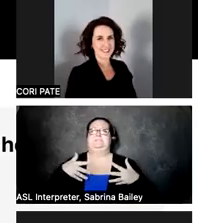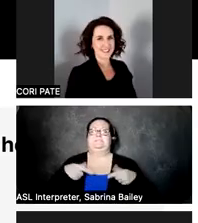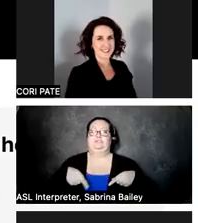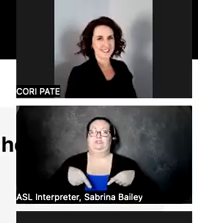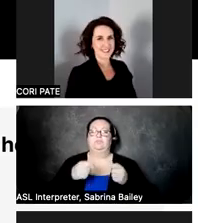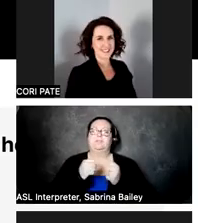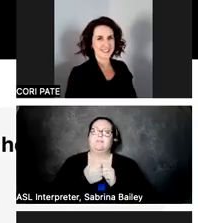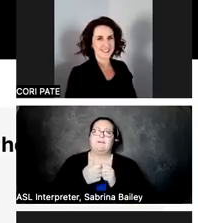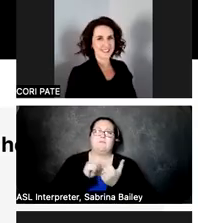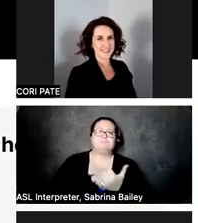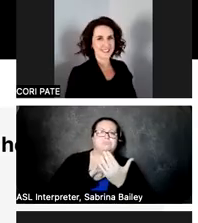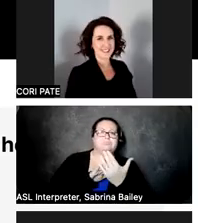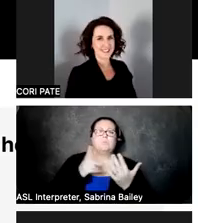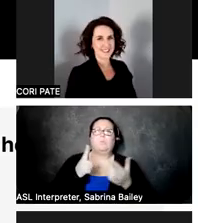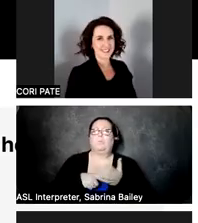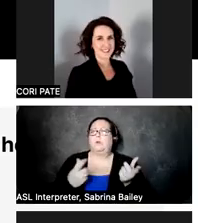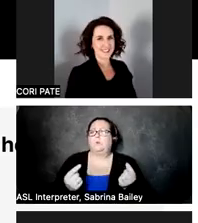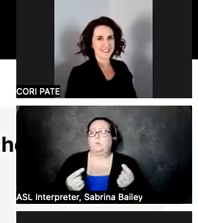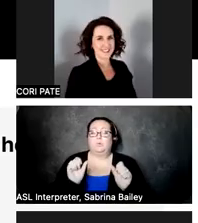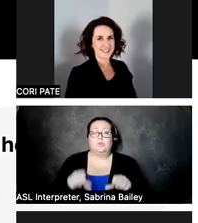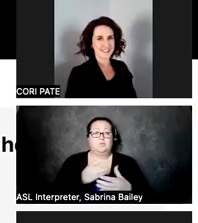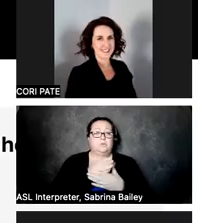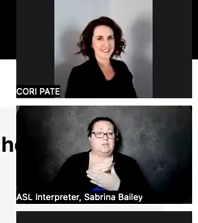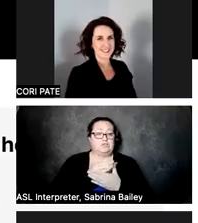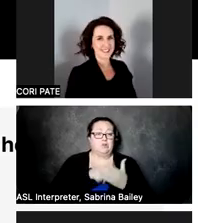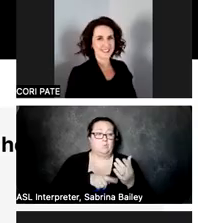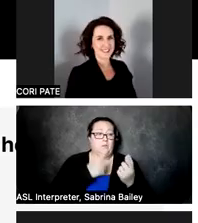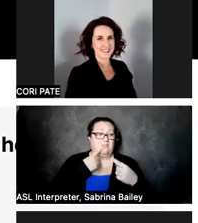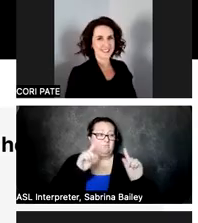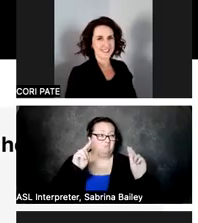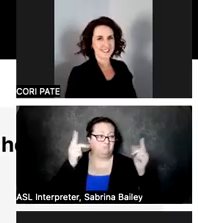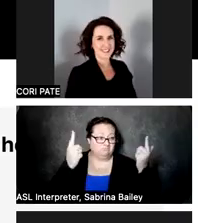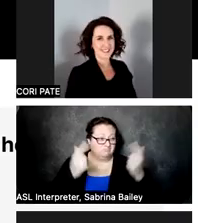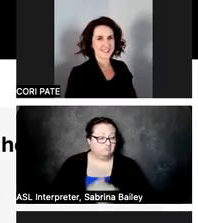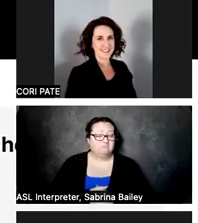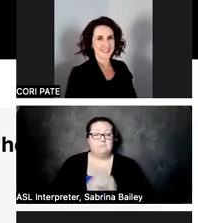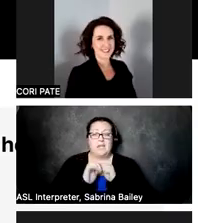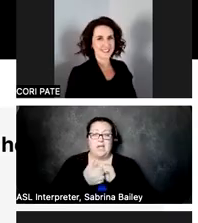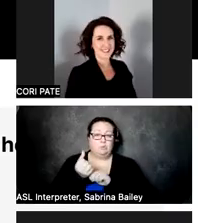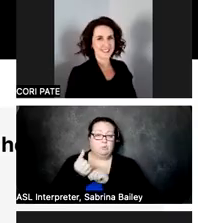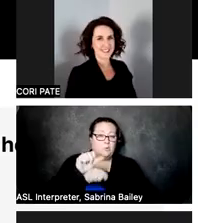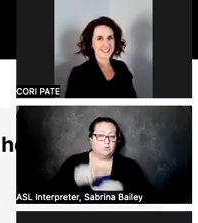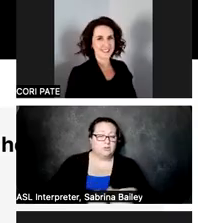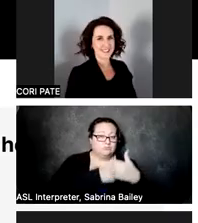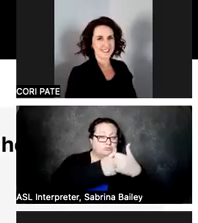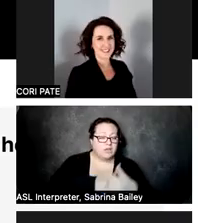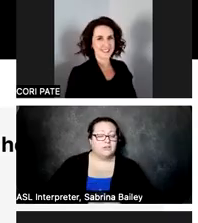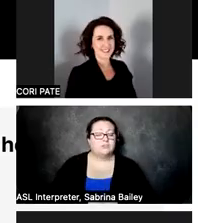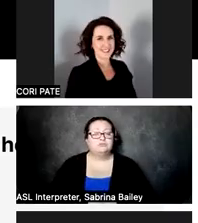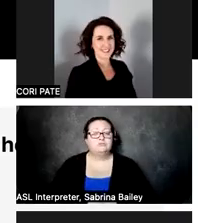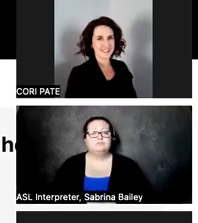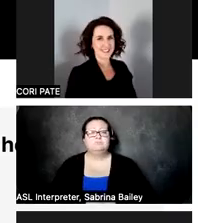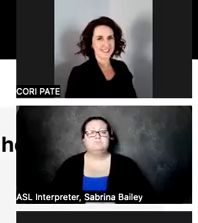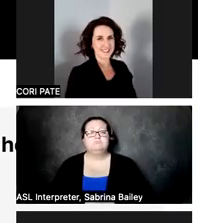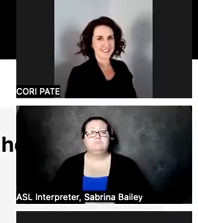afraid, hesitant. So you can either share what didn't work, and how you overcame those challenges,